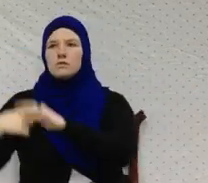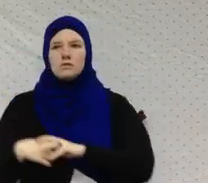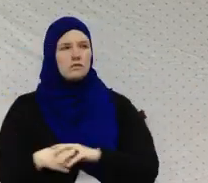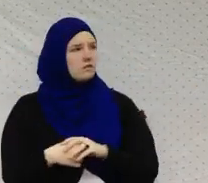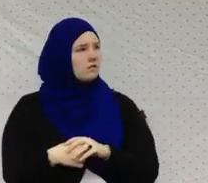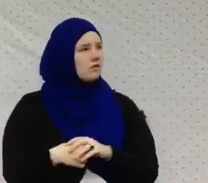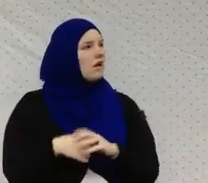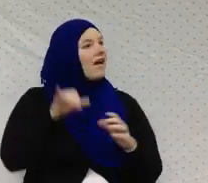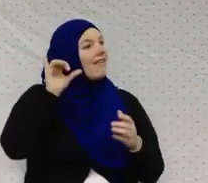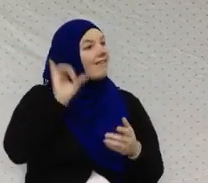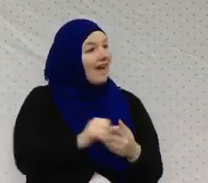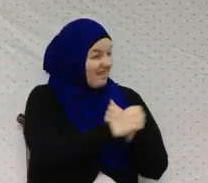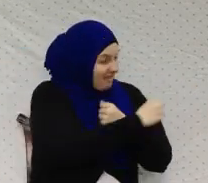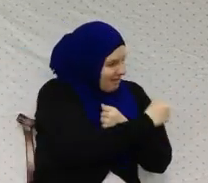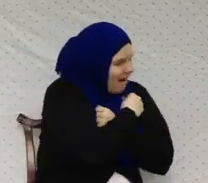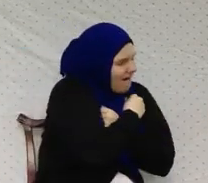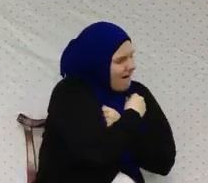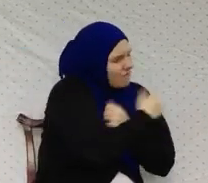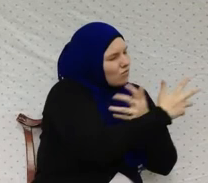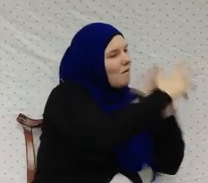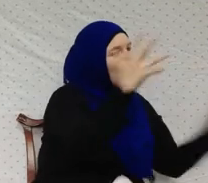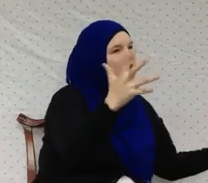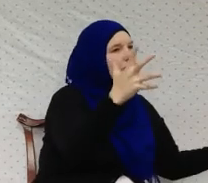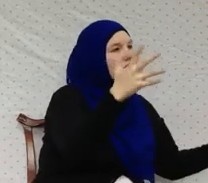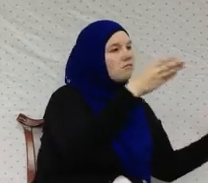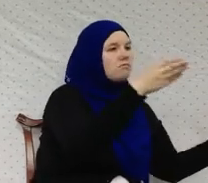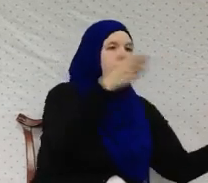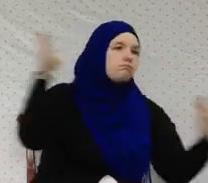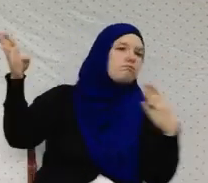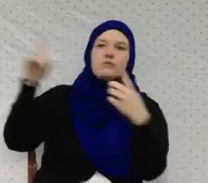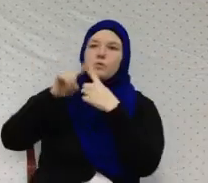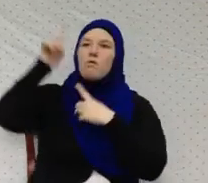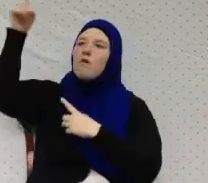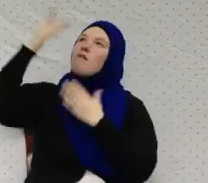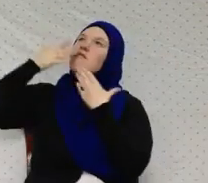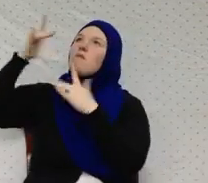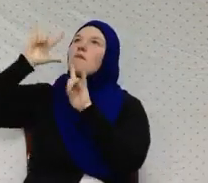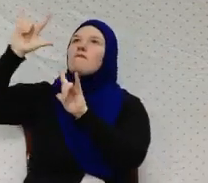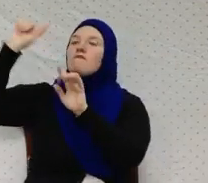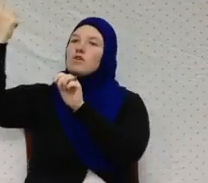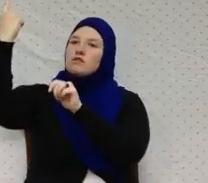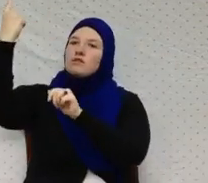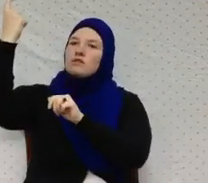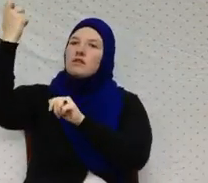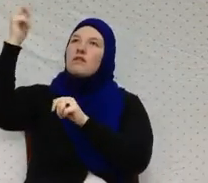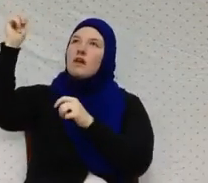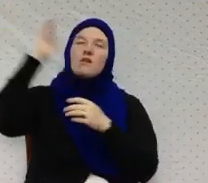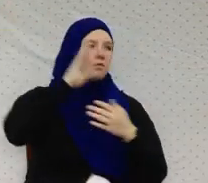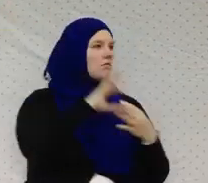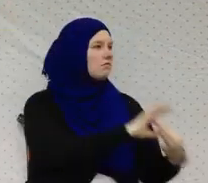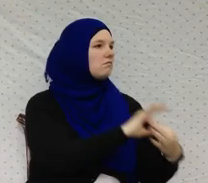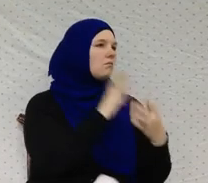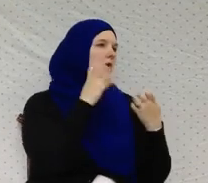love that is deserving only to Allah, never give it to anyone else.